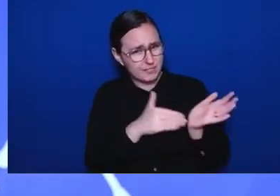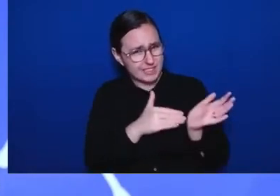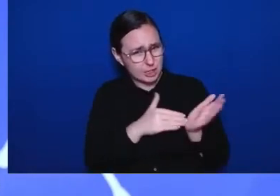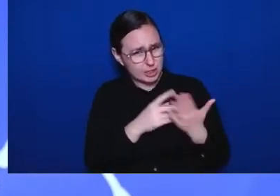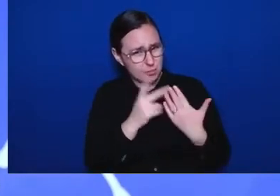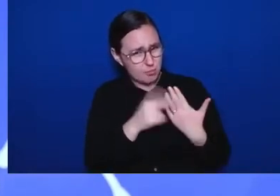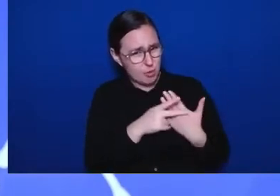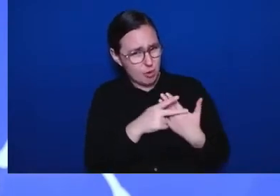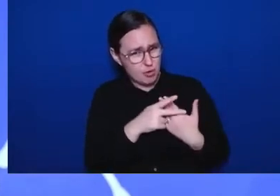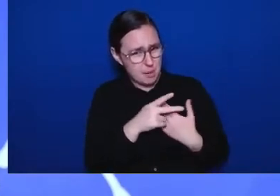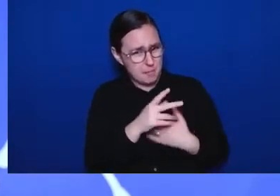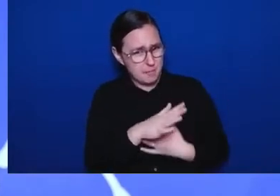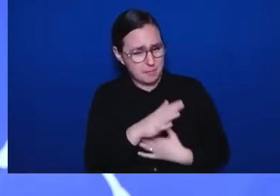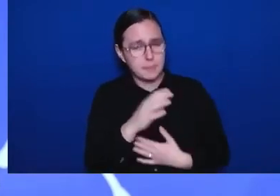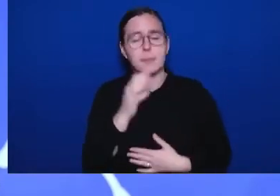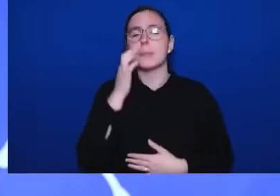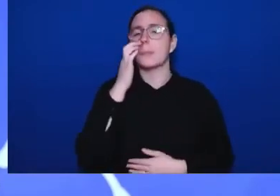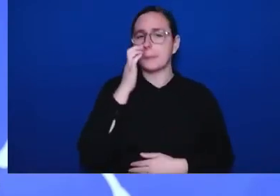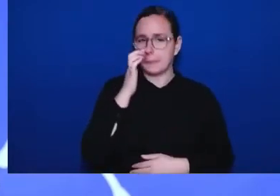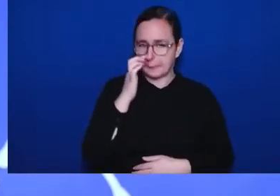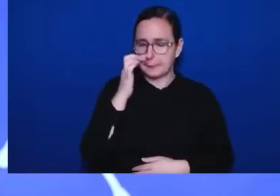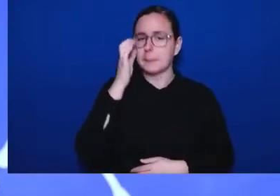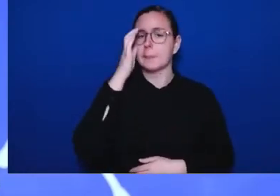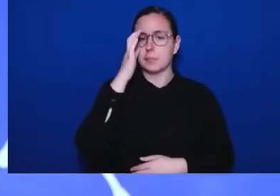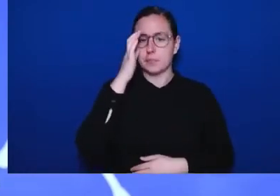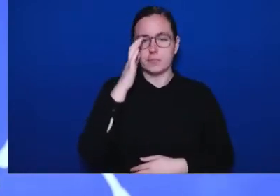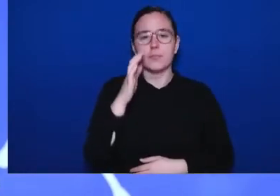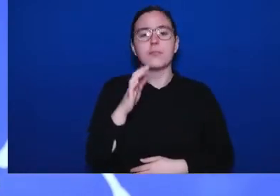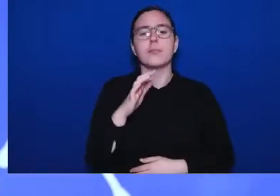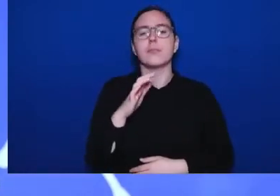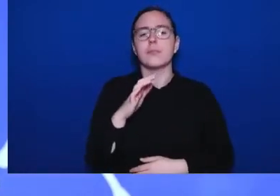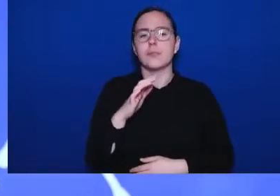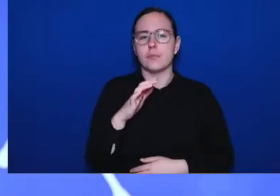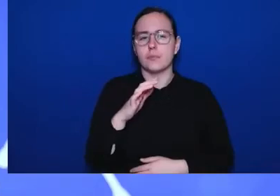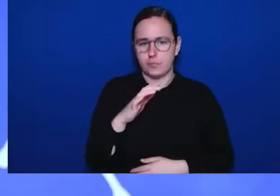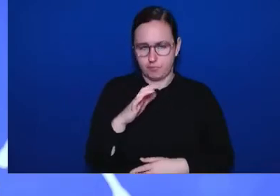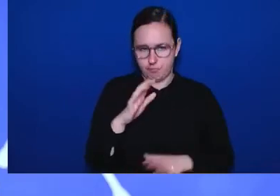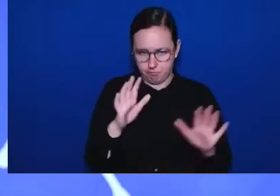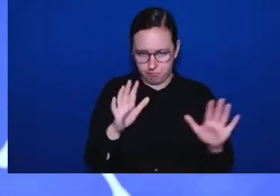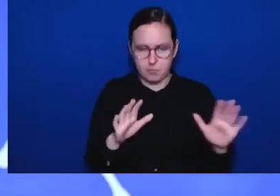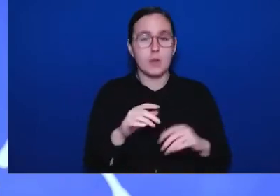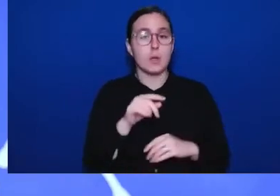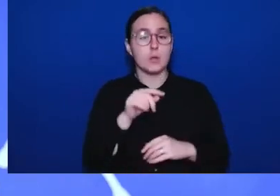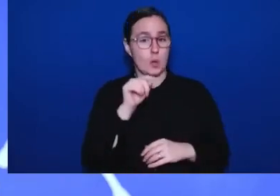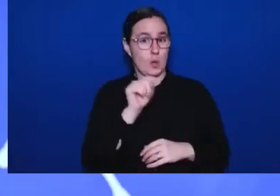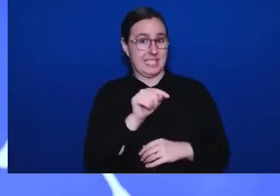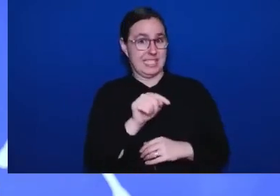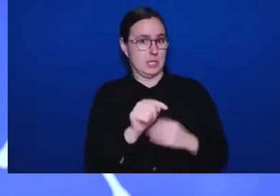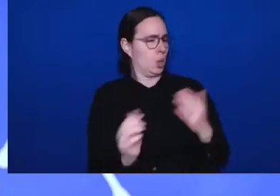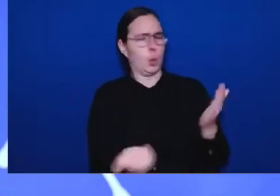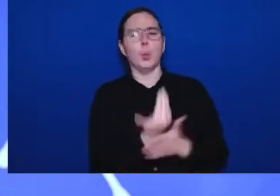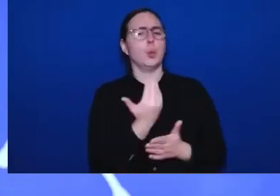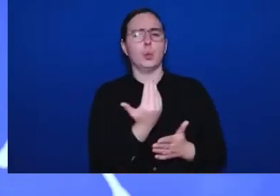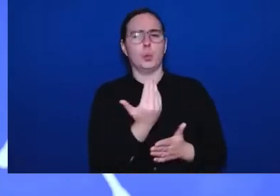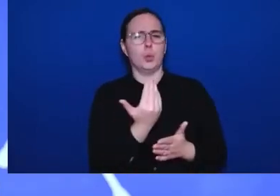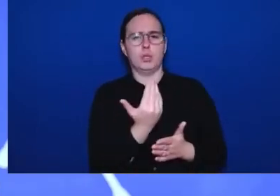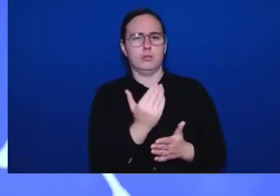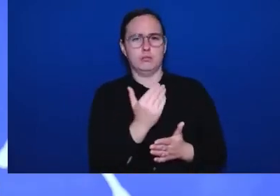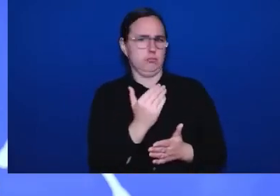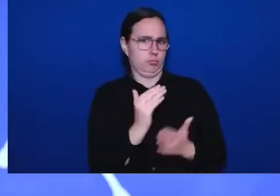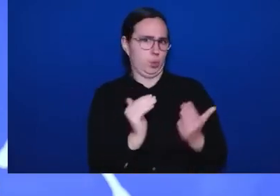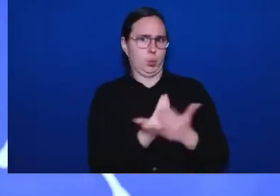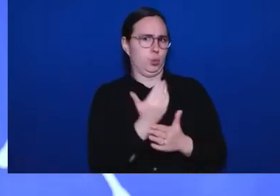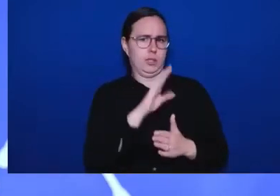new. One of the challenges and one of the things that Premier Eby has clearly said to